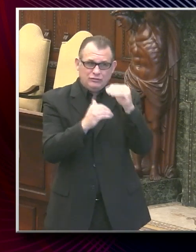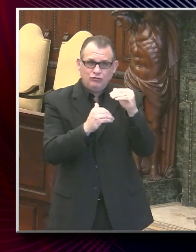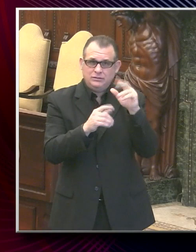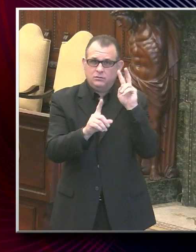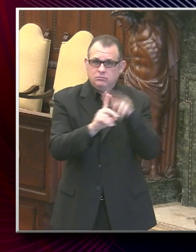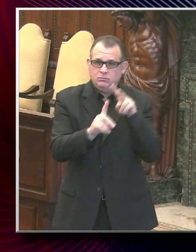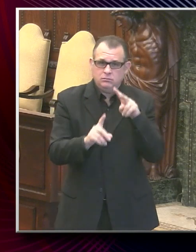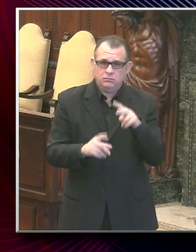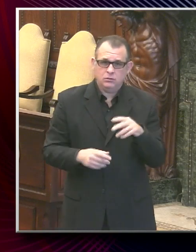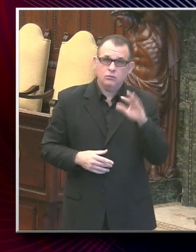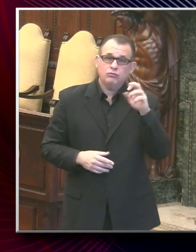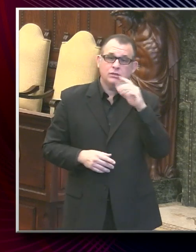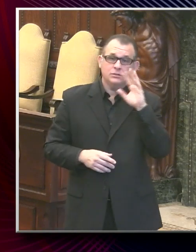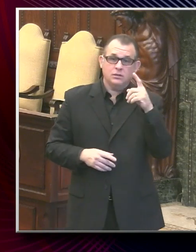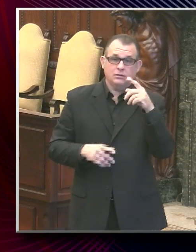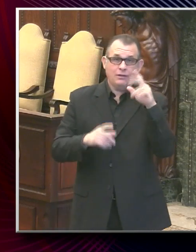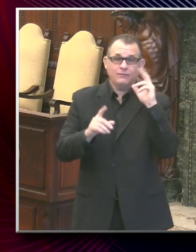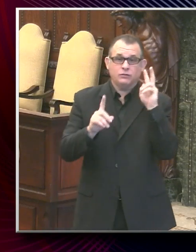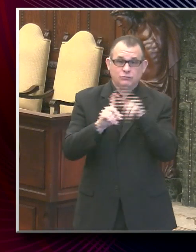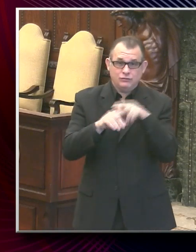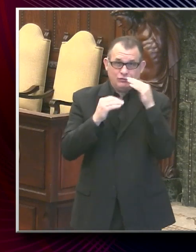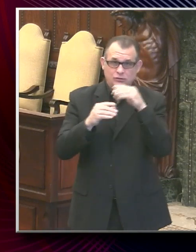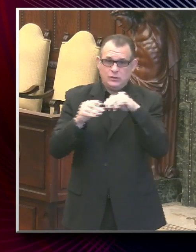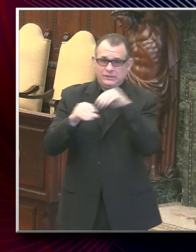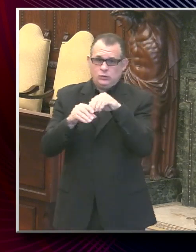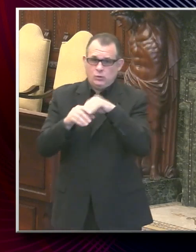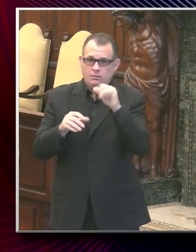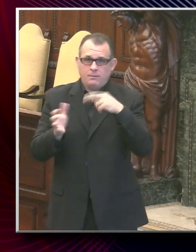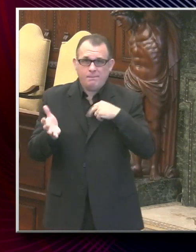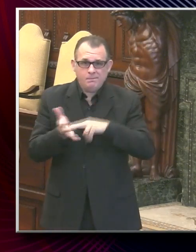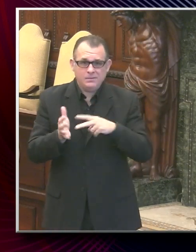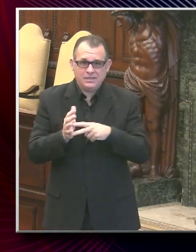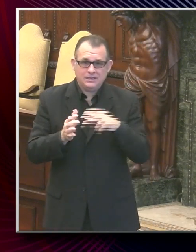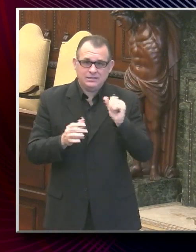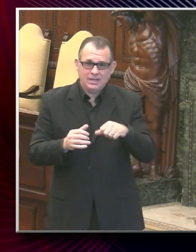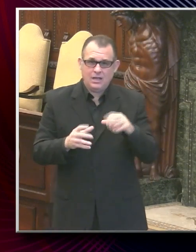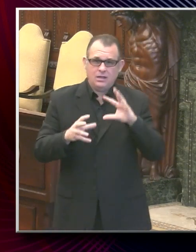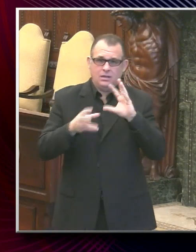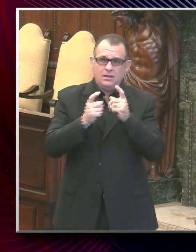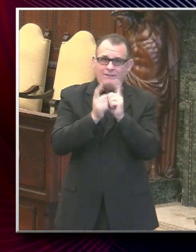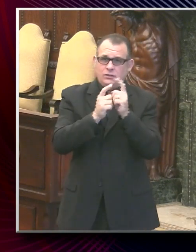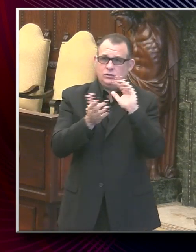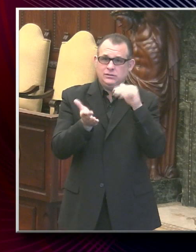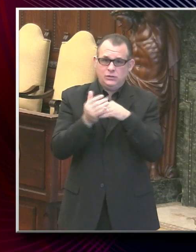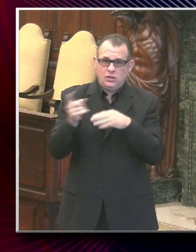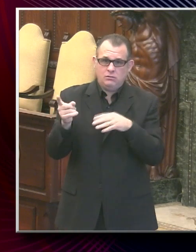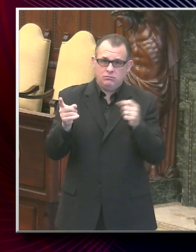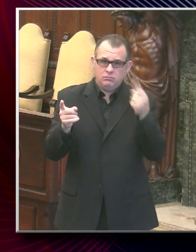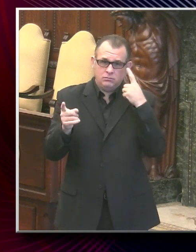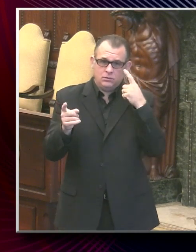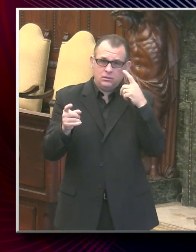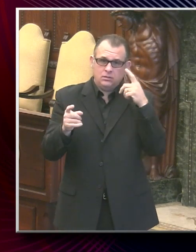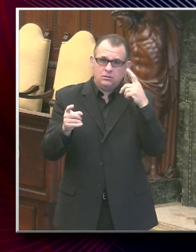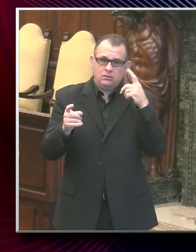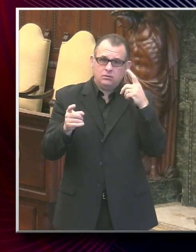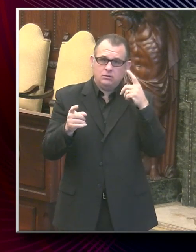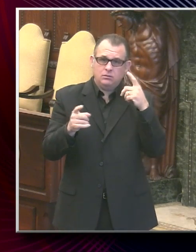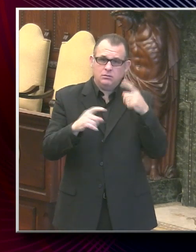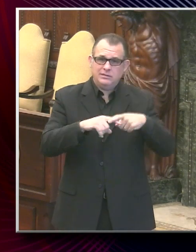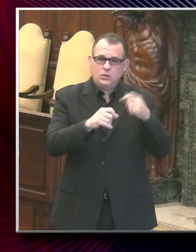The restrictions on indoor events would apply to the Convention Center. Again, this moratorium is really meant for city-permitted